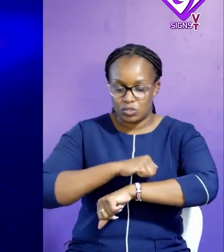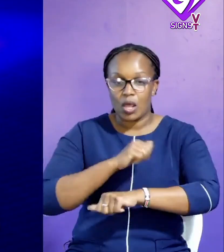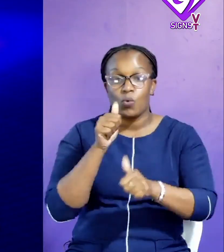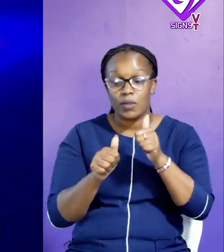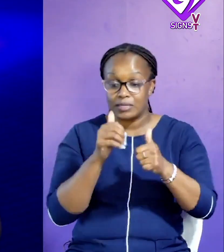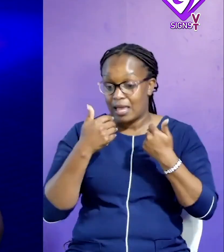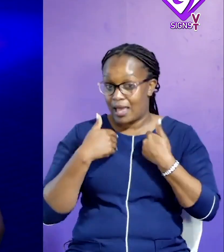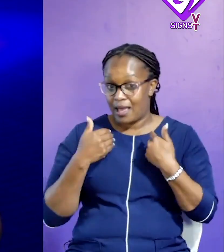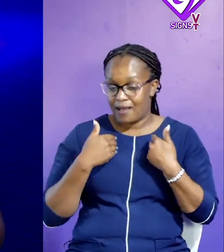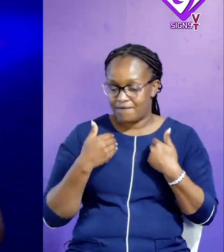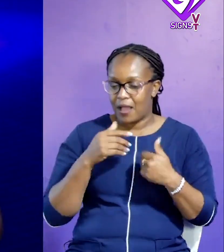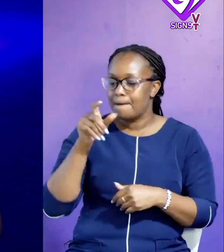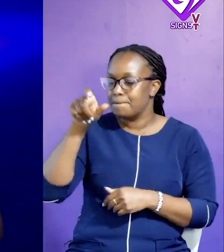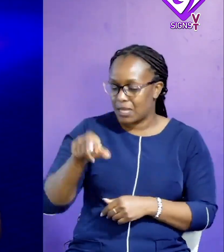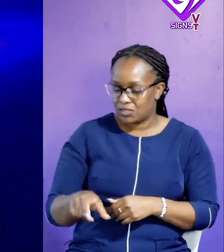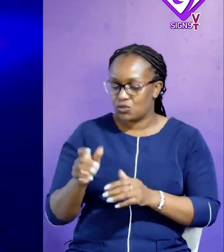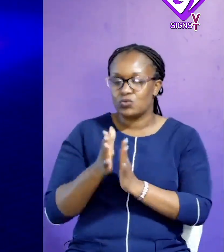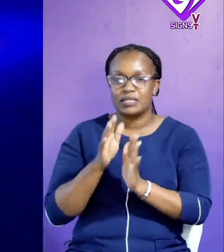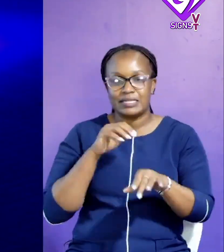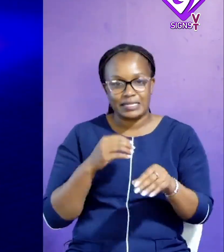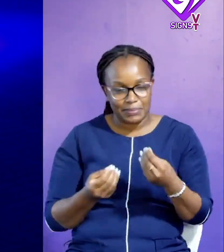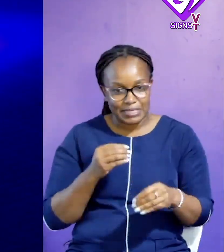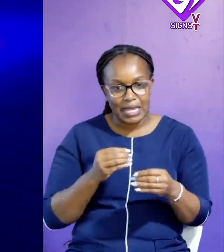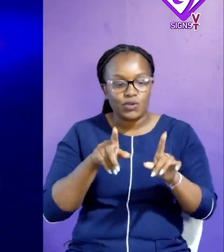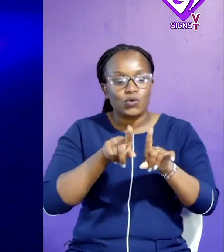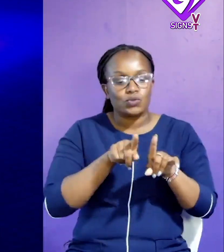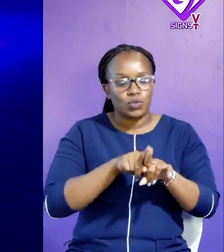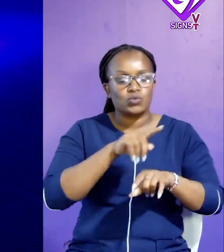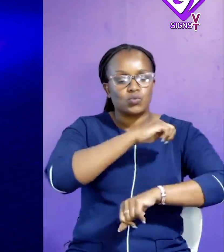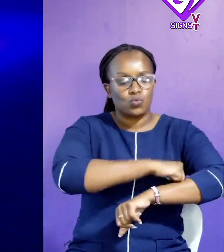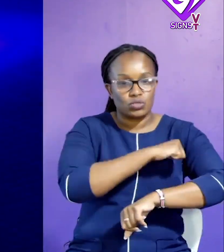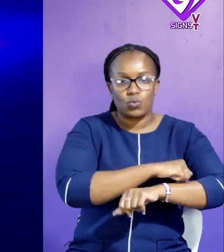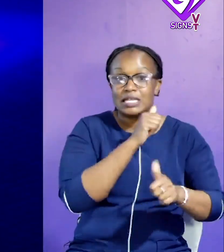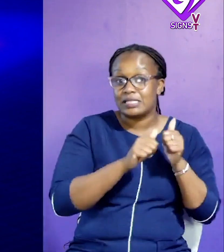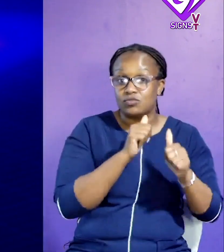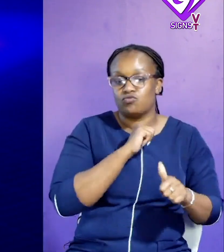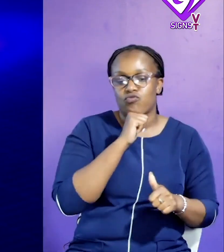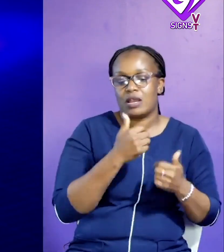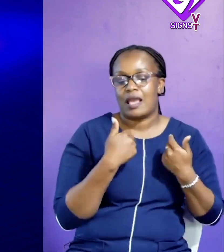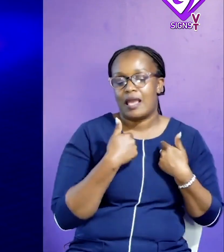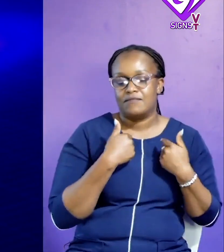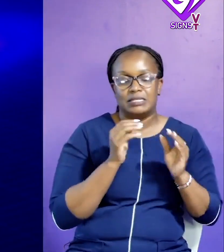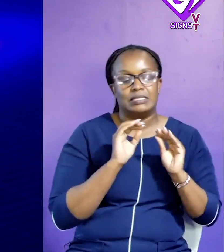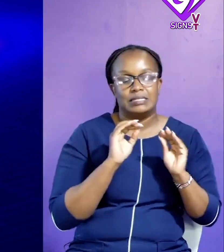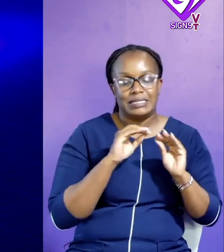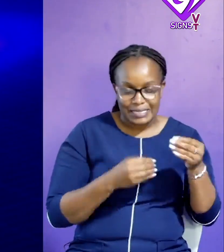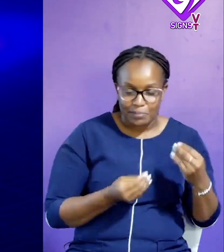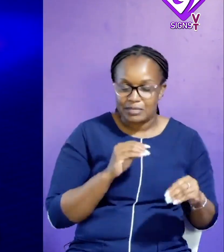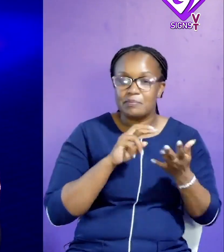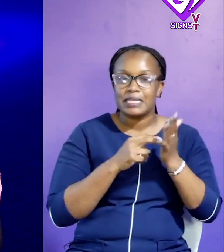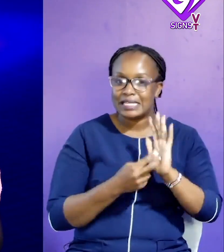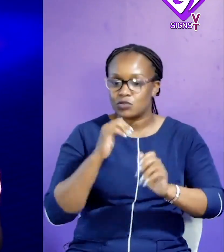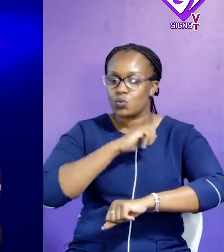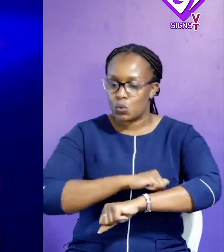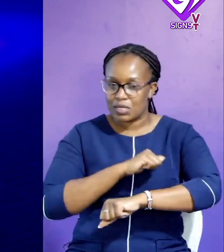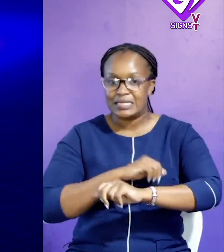mwenye uko na disability na shule ambayo the school is just disability friendly. So take